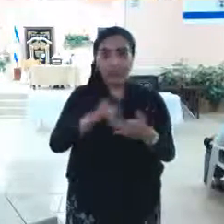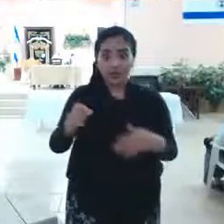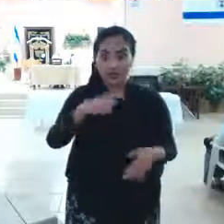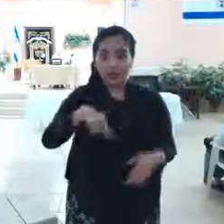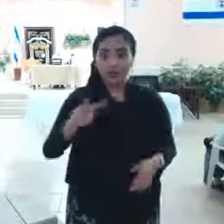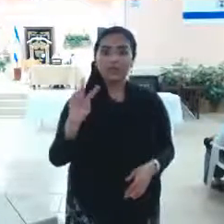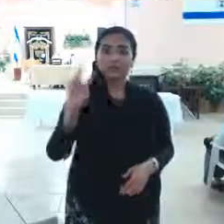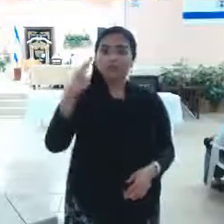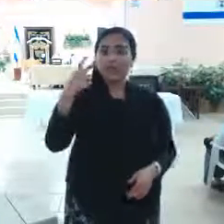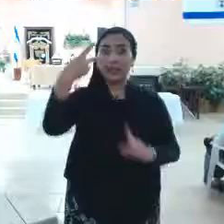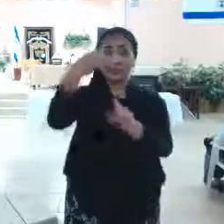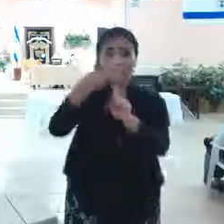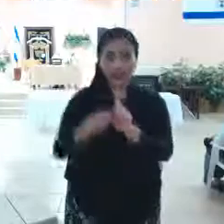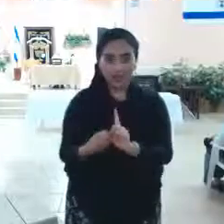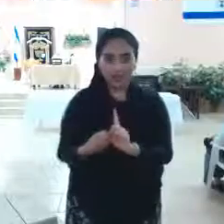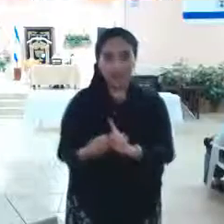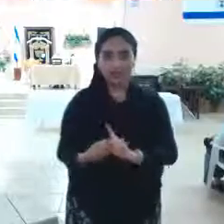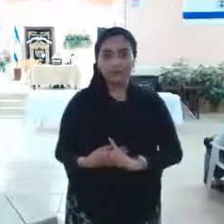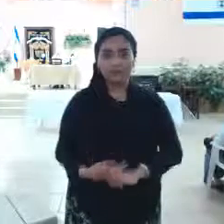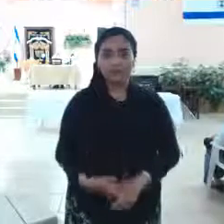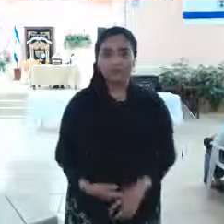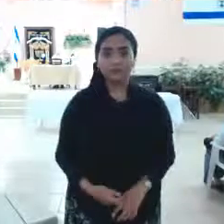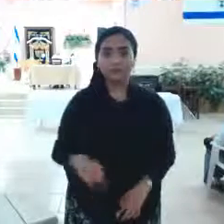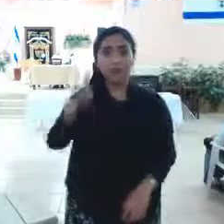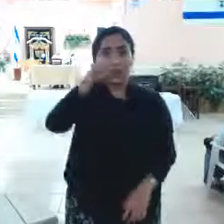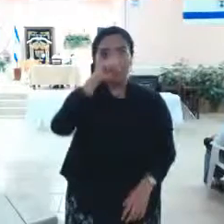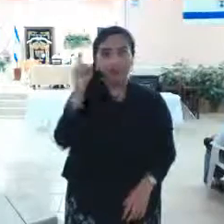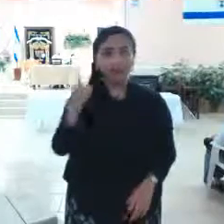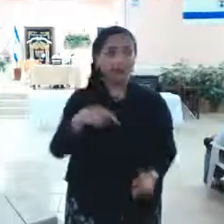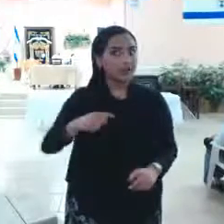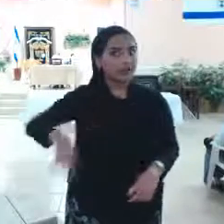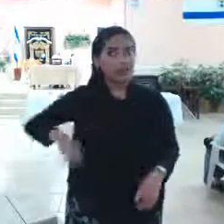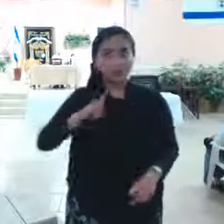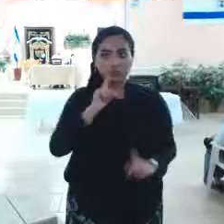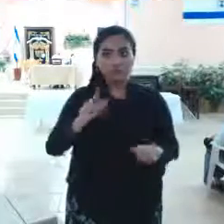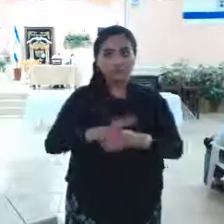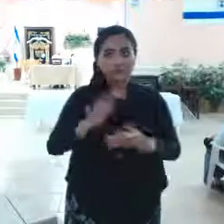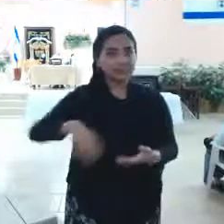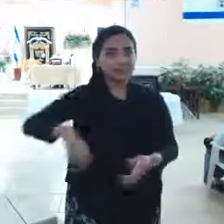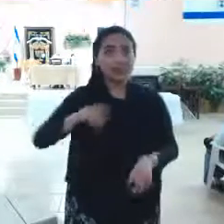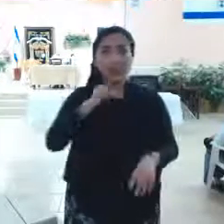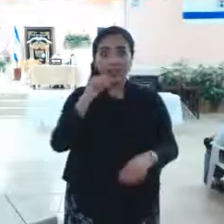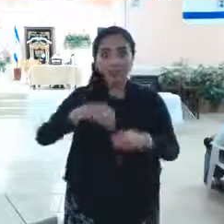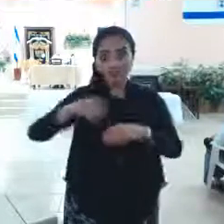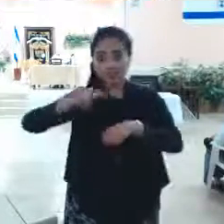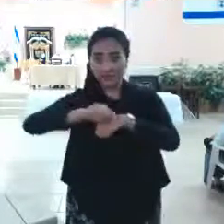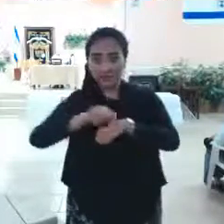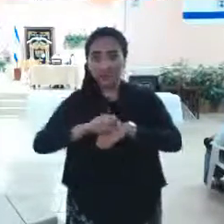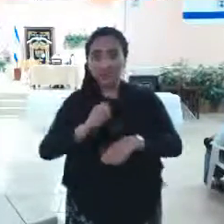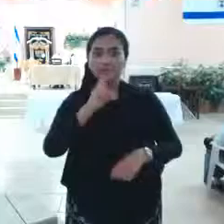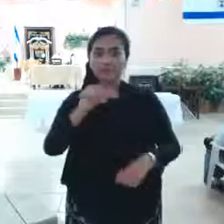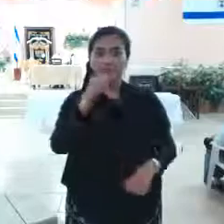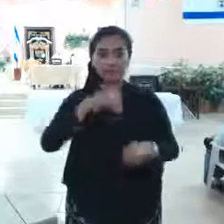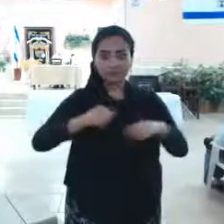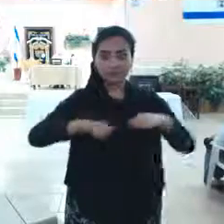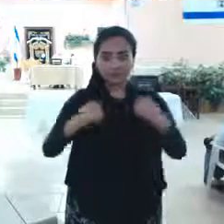read, that they took it in the second month, because there was they were not ready, neither in the